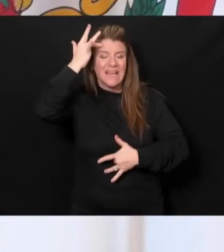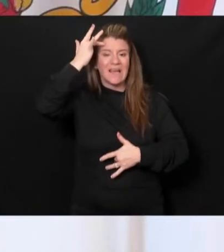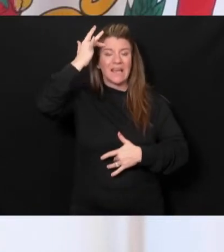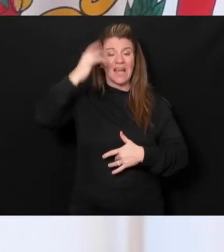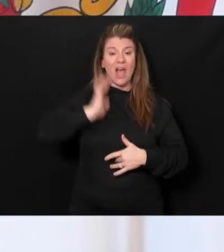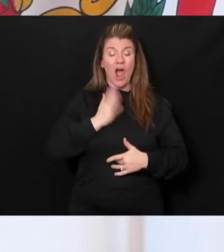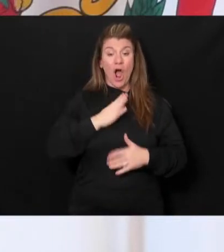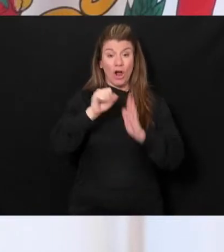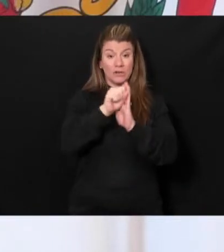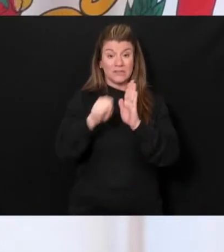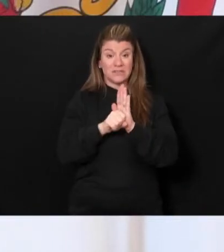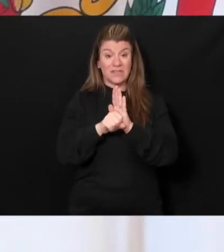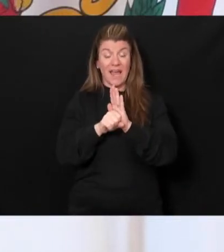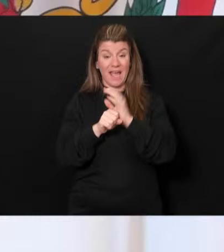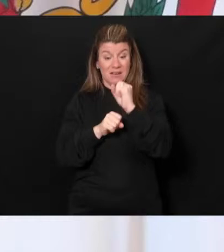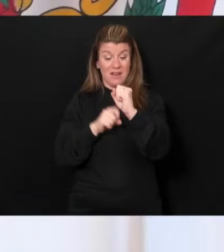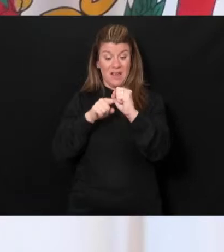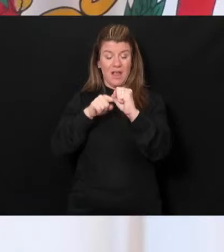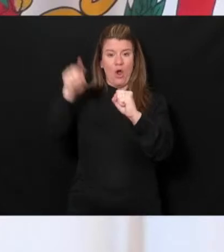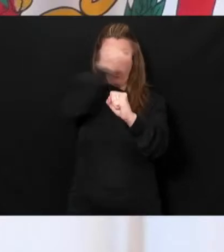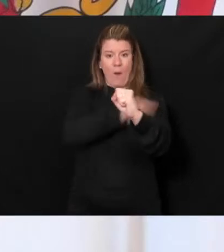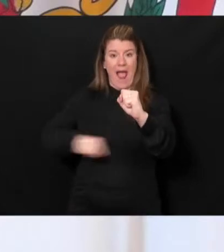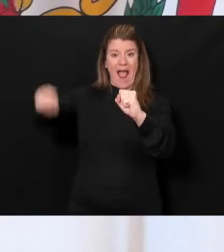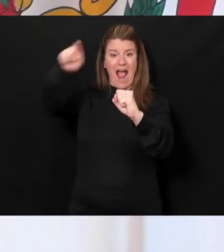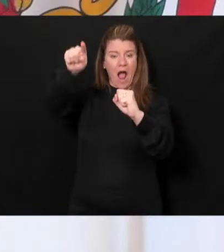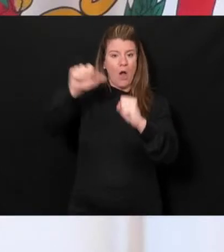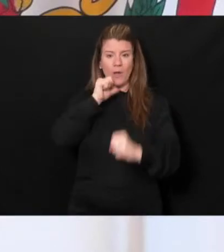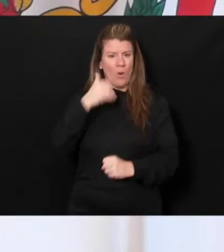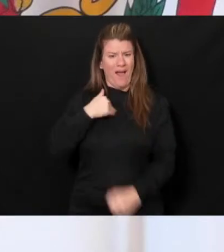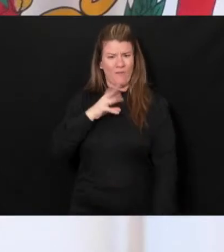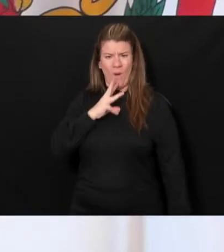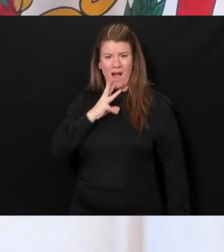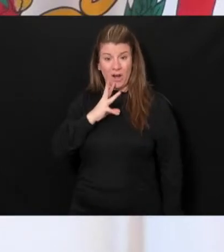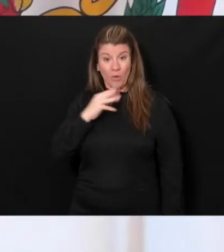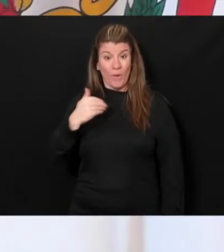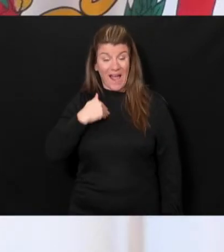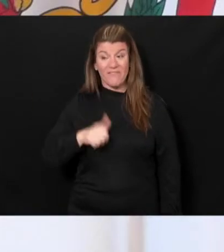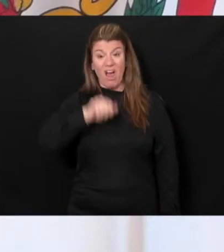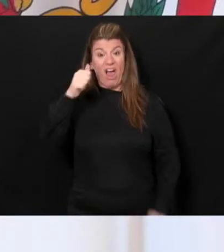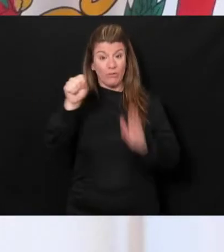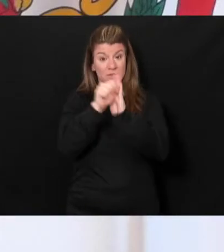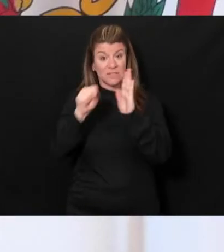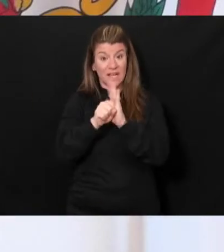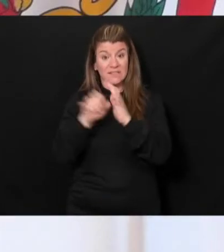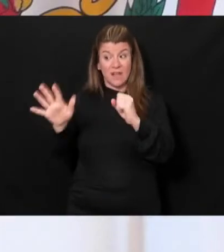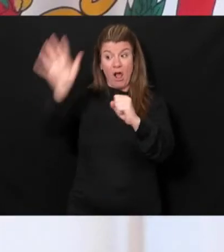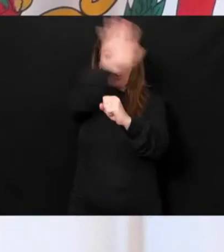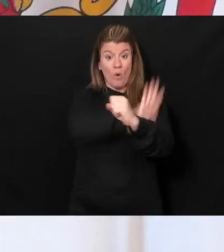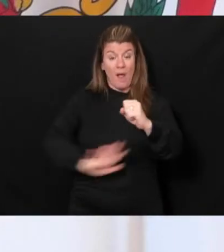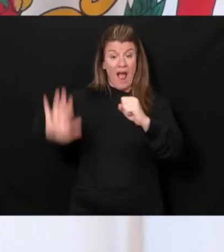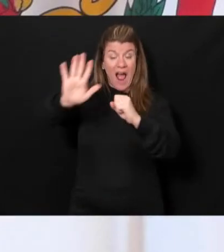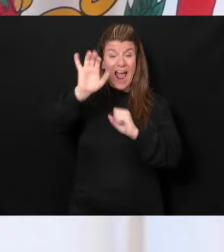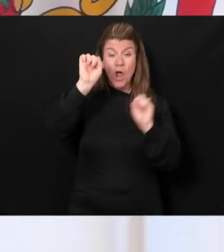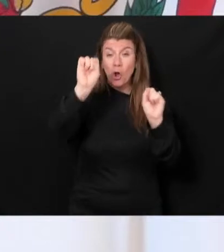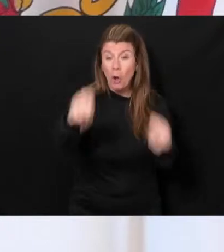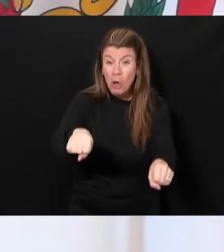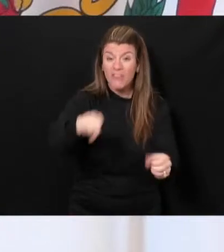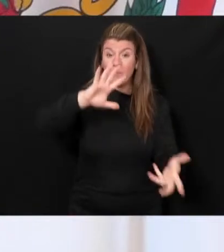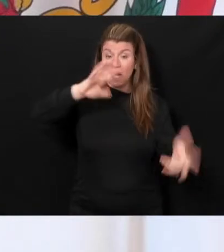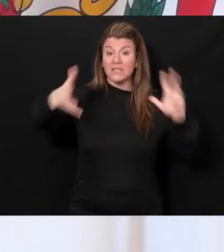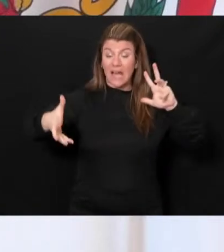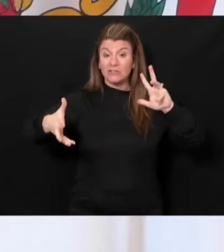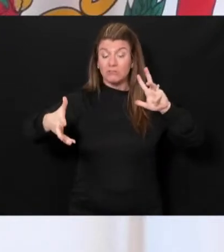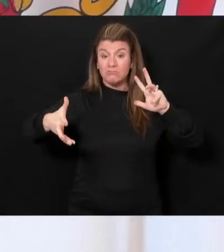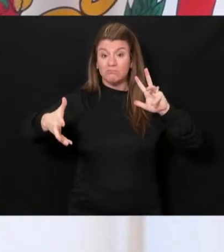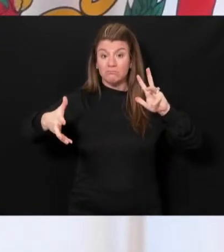surrounded by border states and not an ocean. This could have been a disaster.